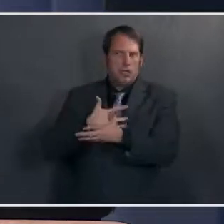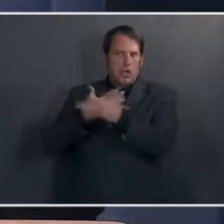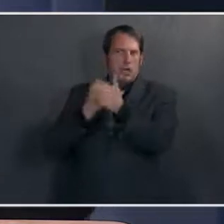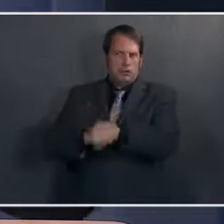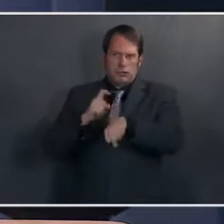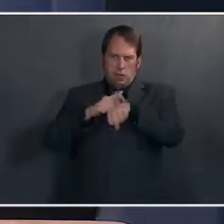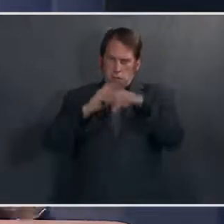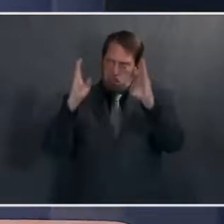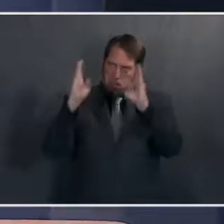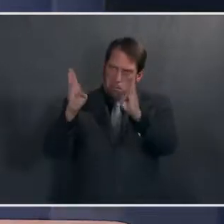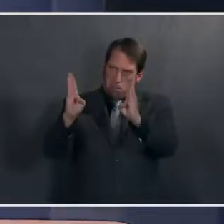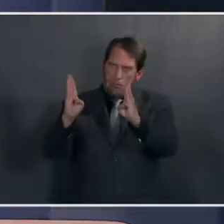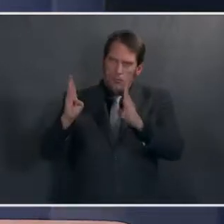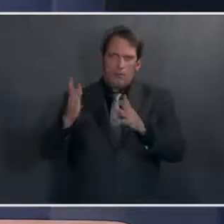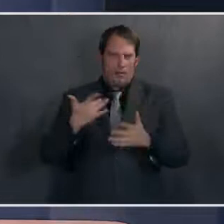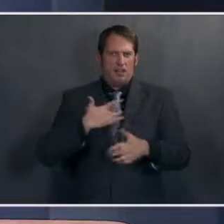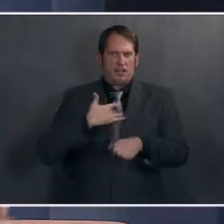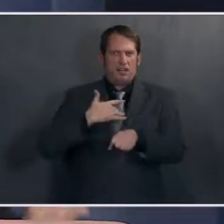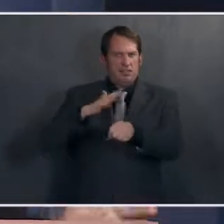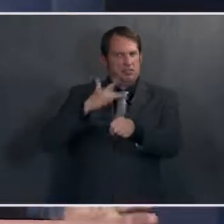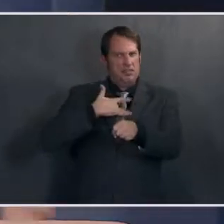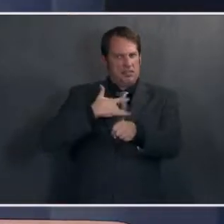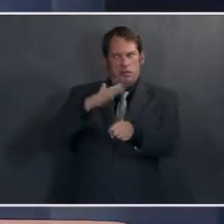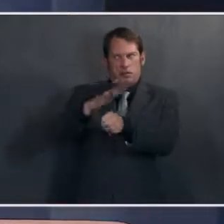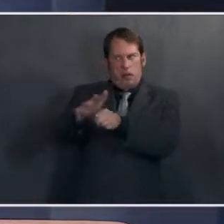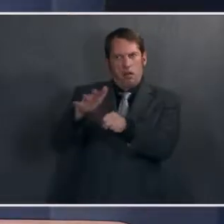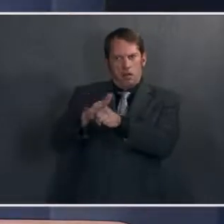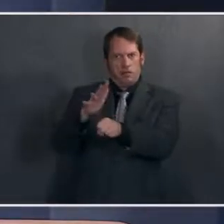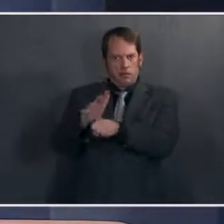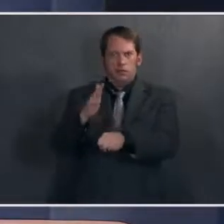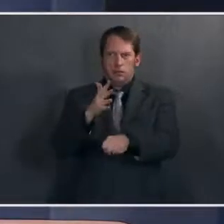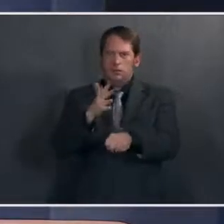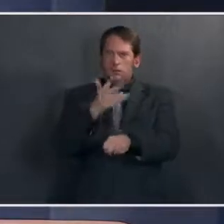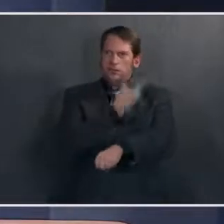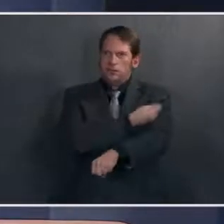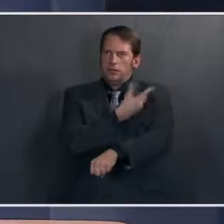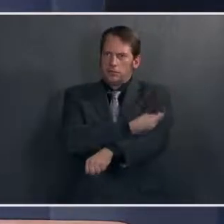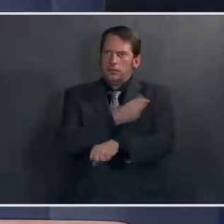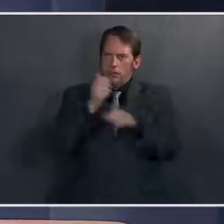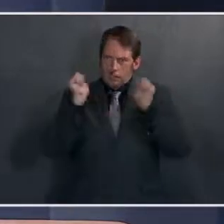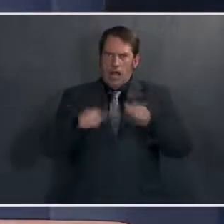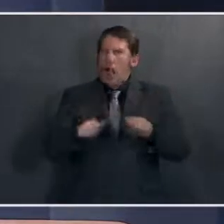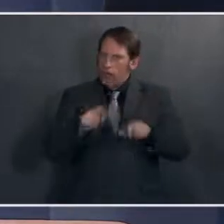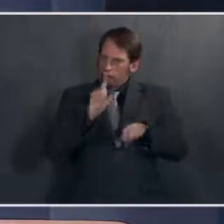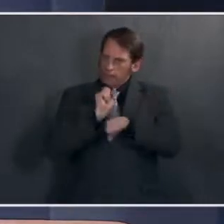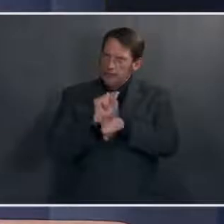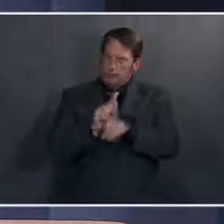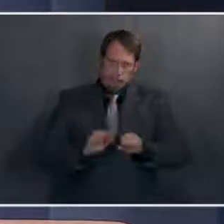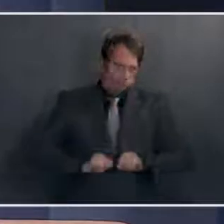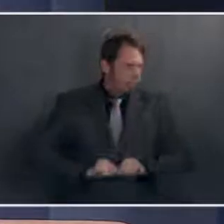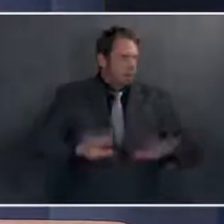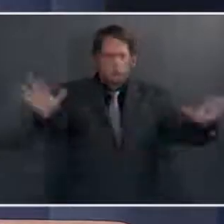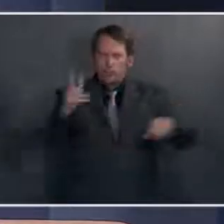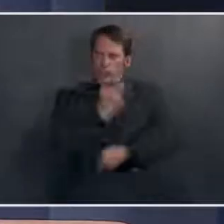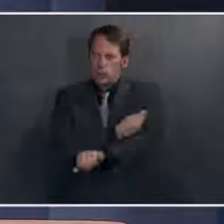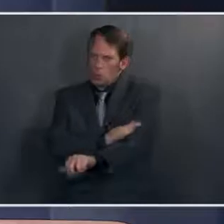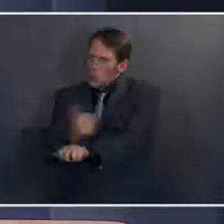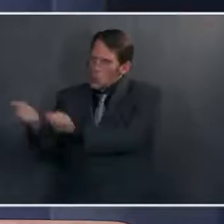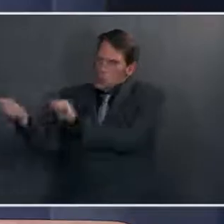vaccines here to be able to vaccinate every American by the summer. So our focus is really more on